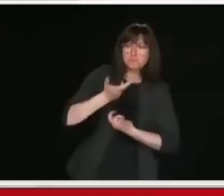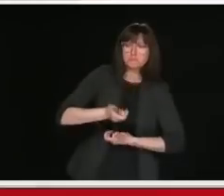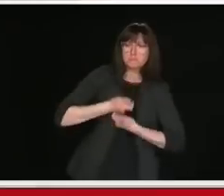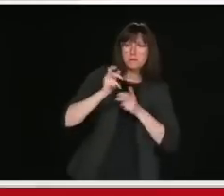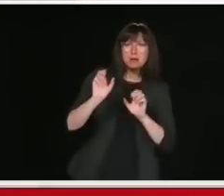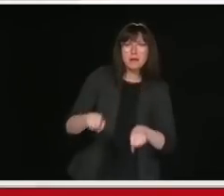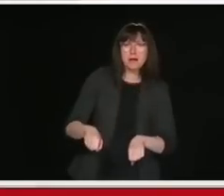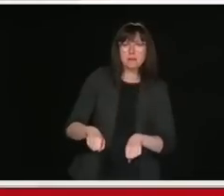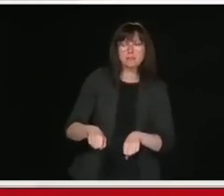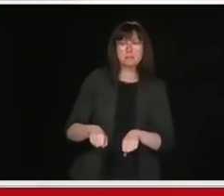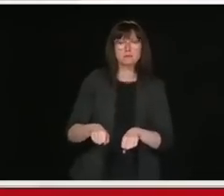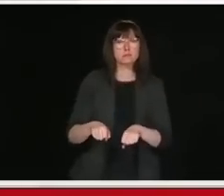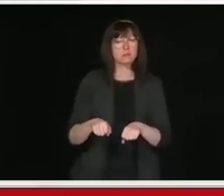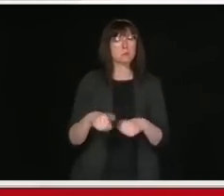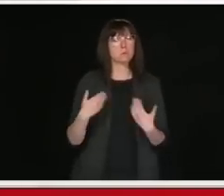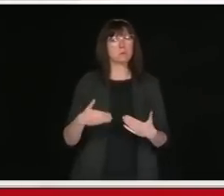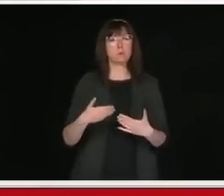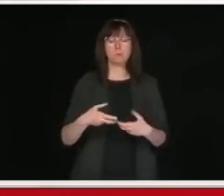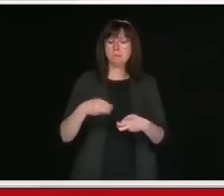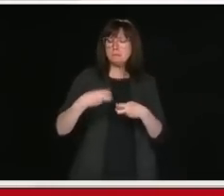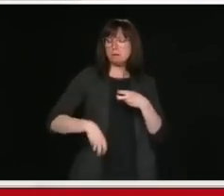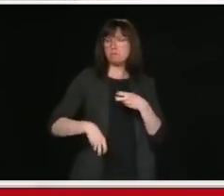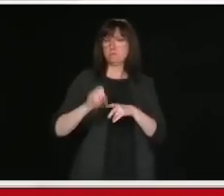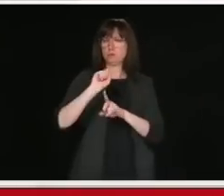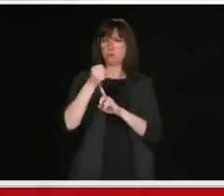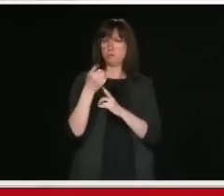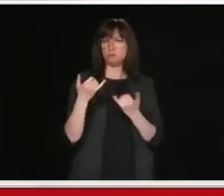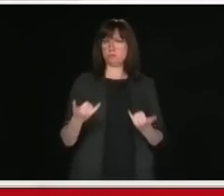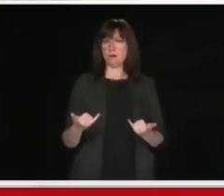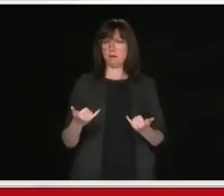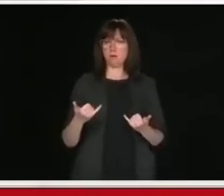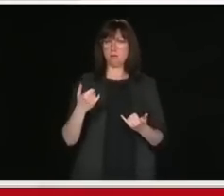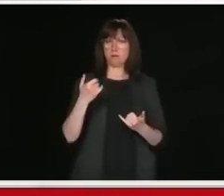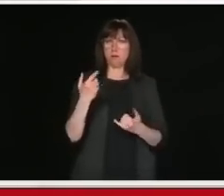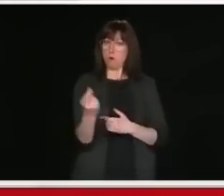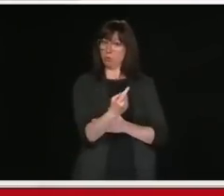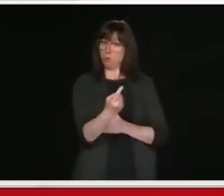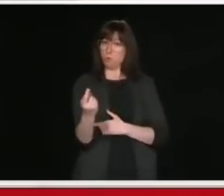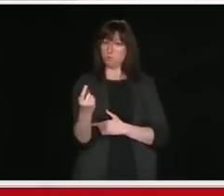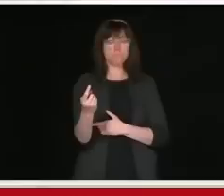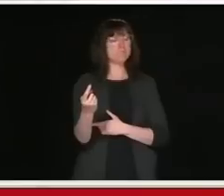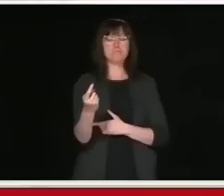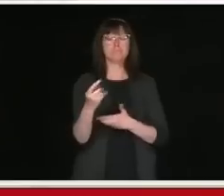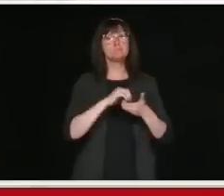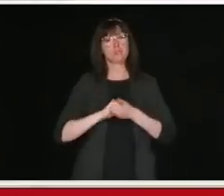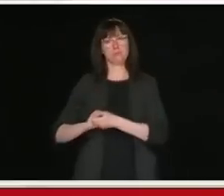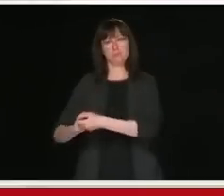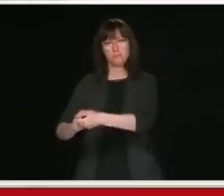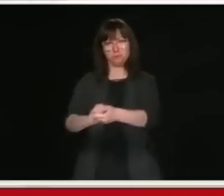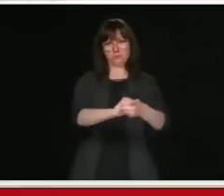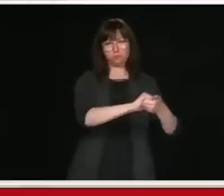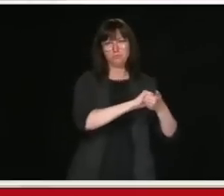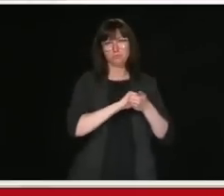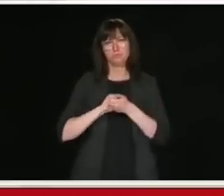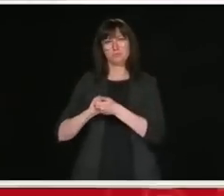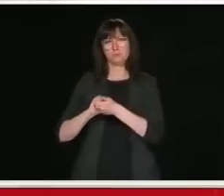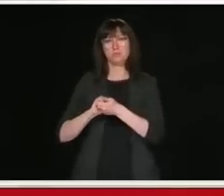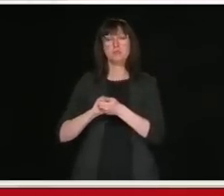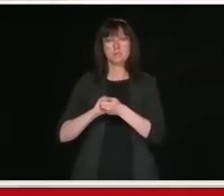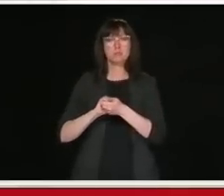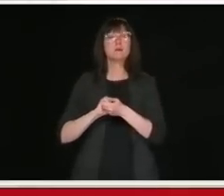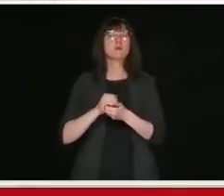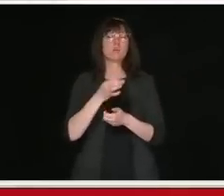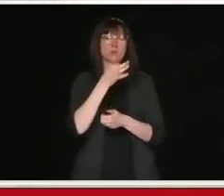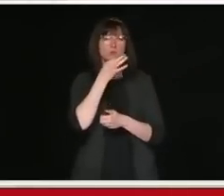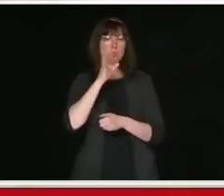and we go through this together, and help is coming. This evening, I'll be chairing a First Minister's meeting with the Premiers.